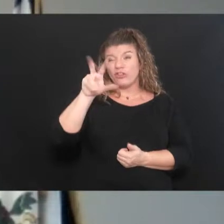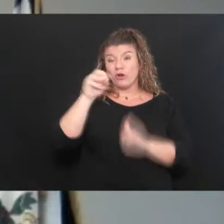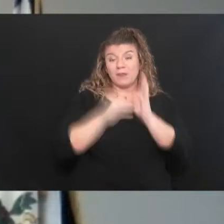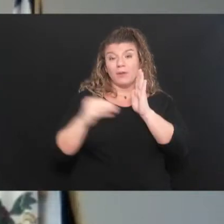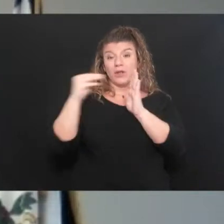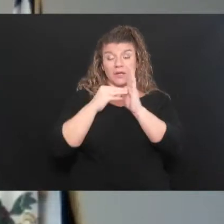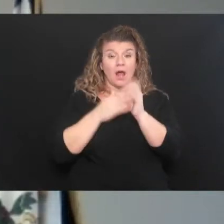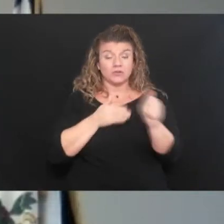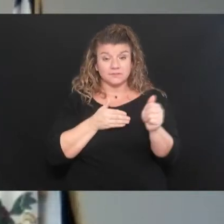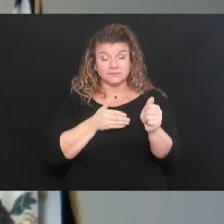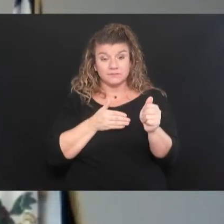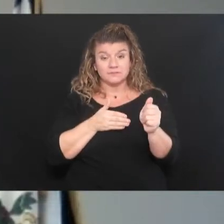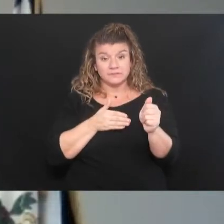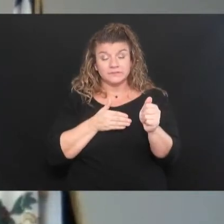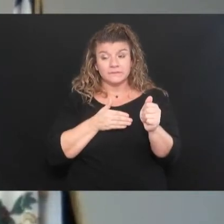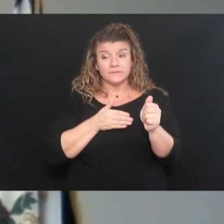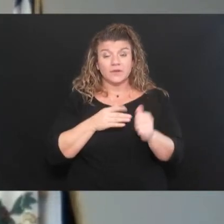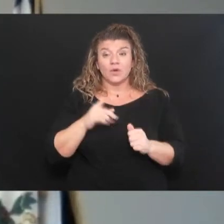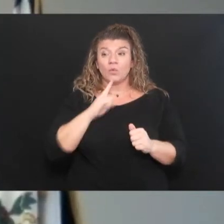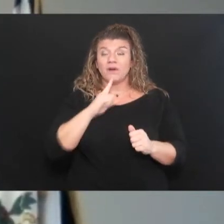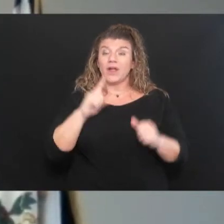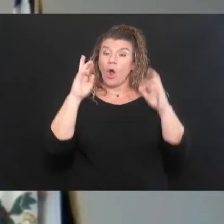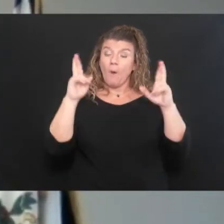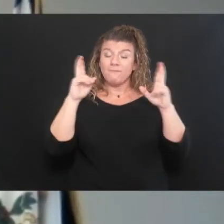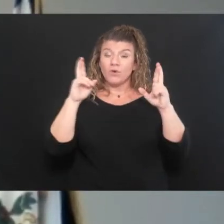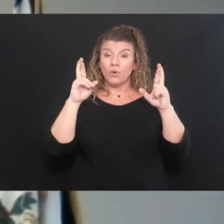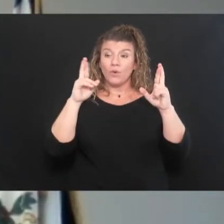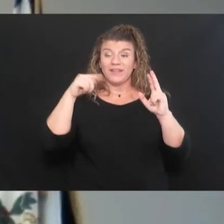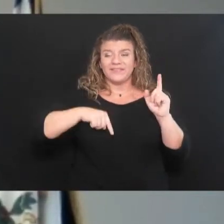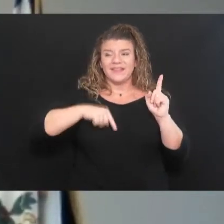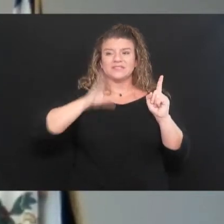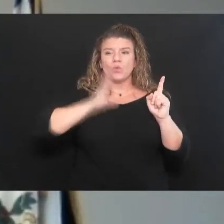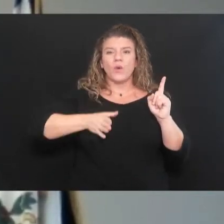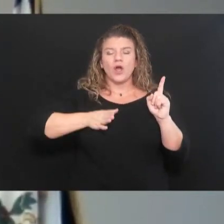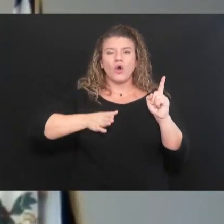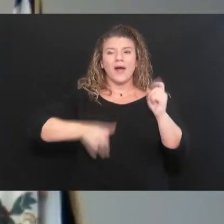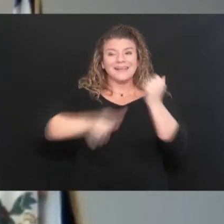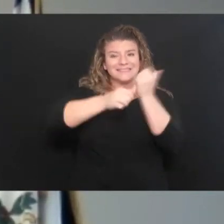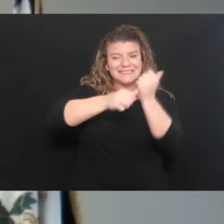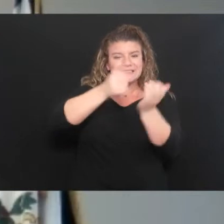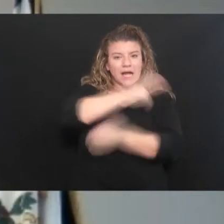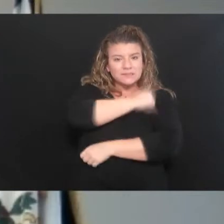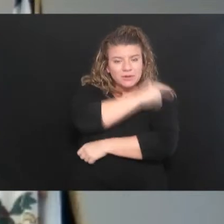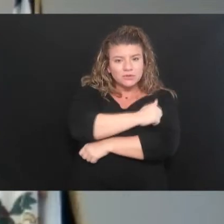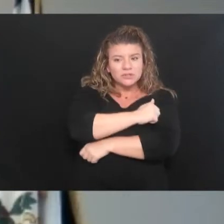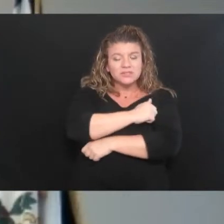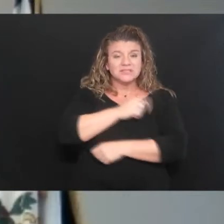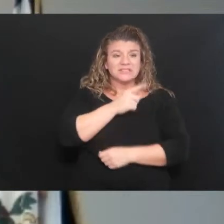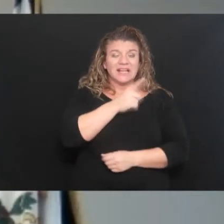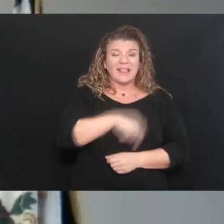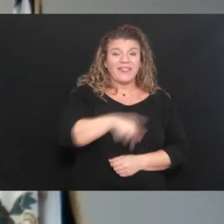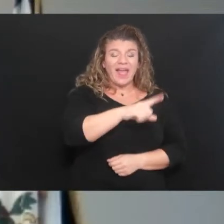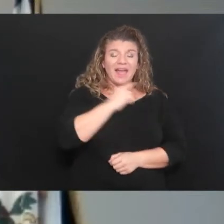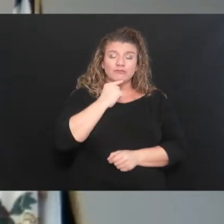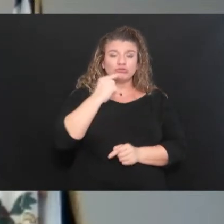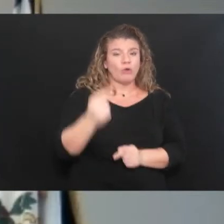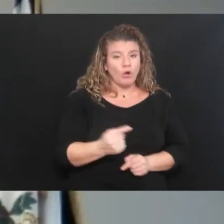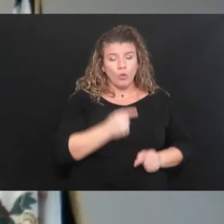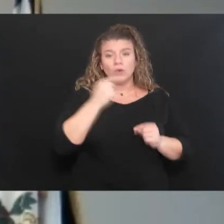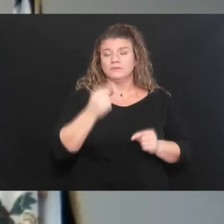million. We're very hopeful that this will assist the hospitals. They have struggled